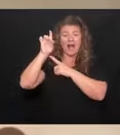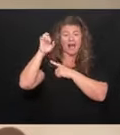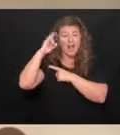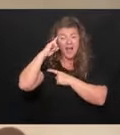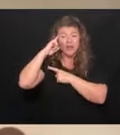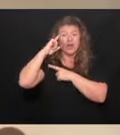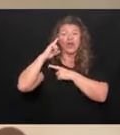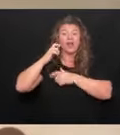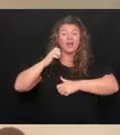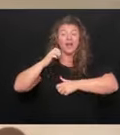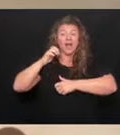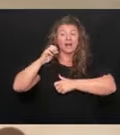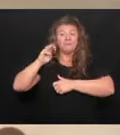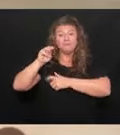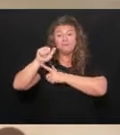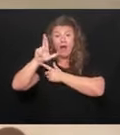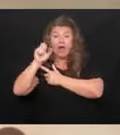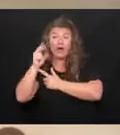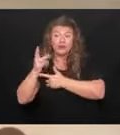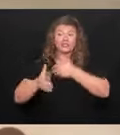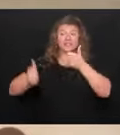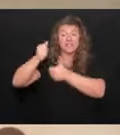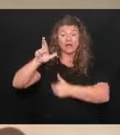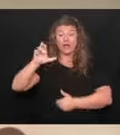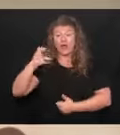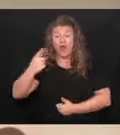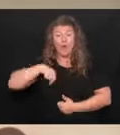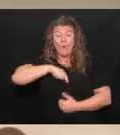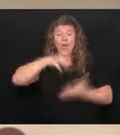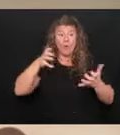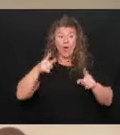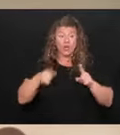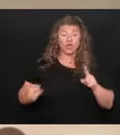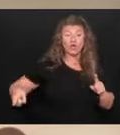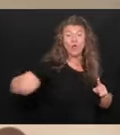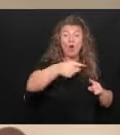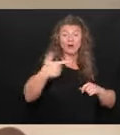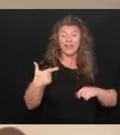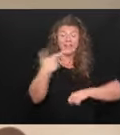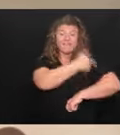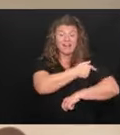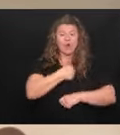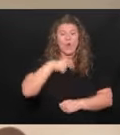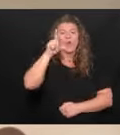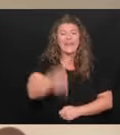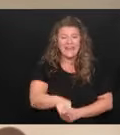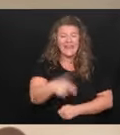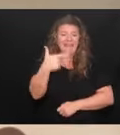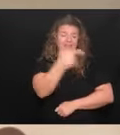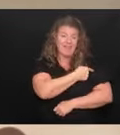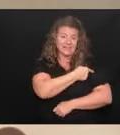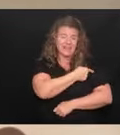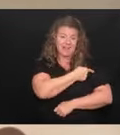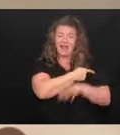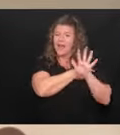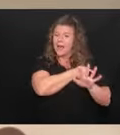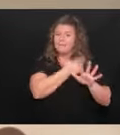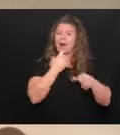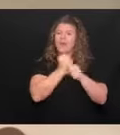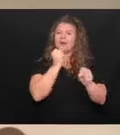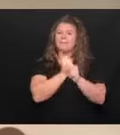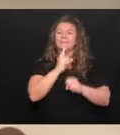every day and encourage you to get vaccinated, West Virginia. We need to get vaccinated. But I just want to make